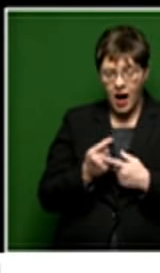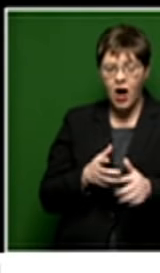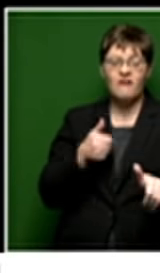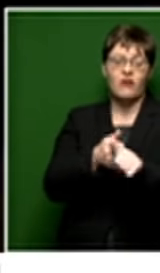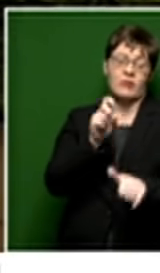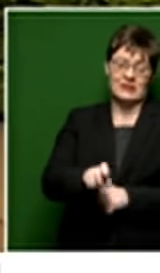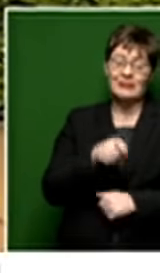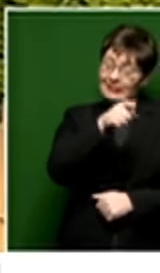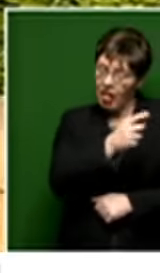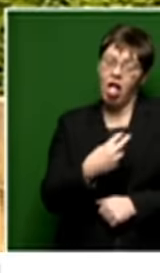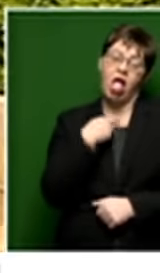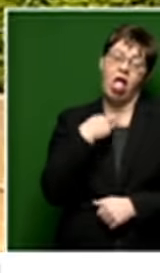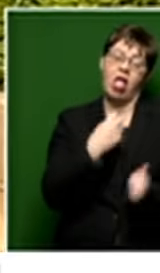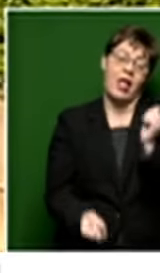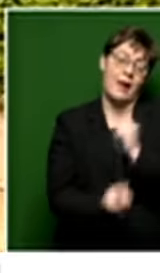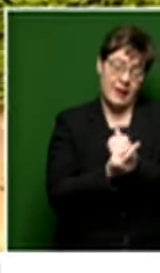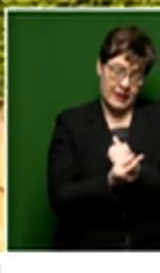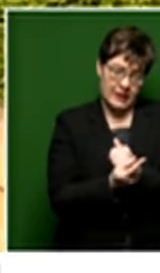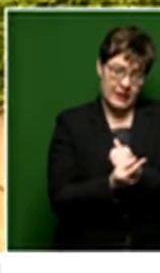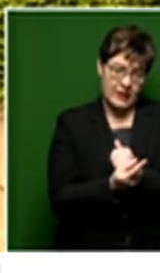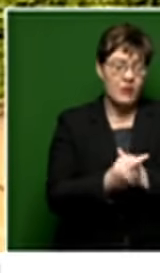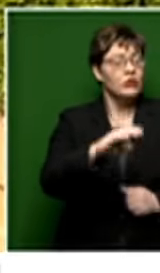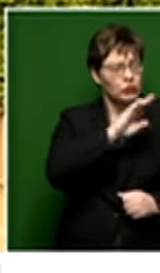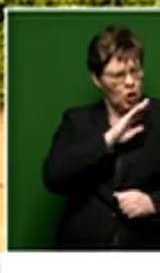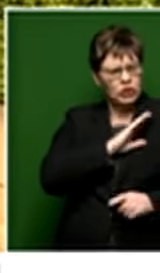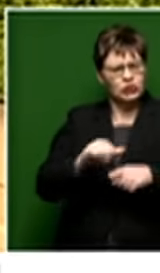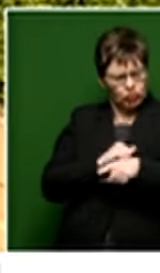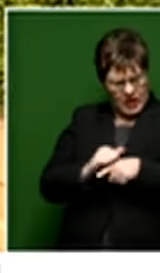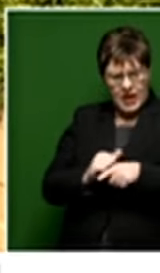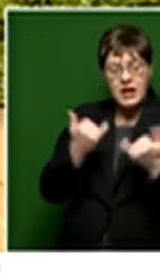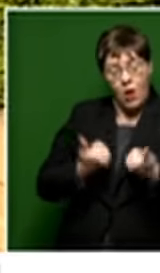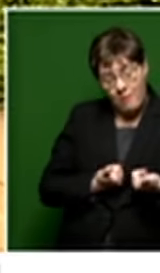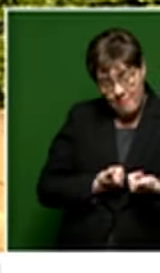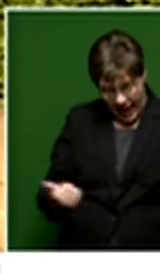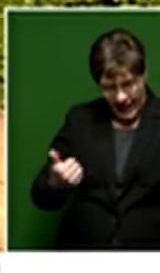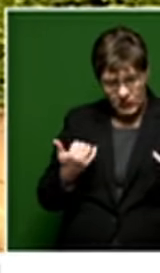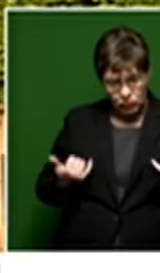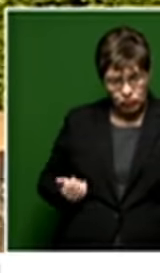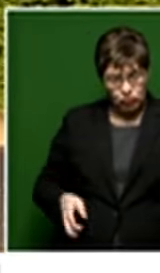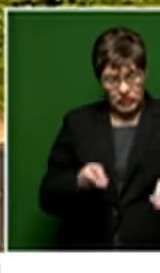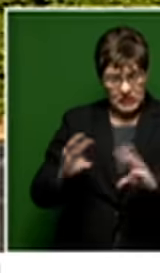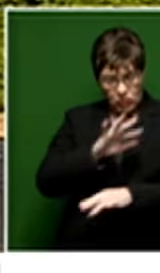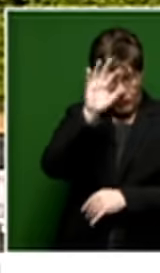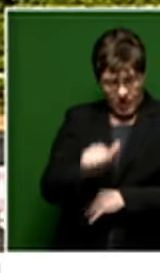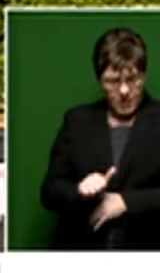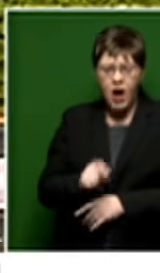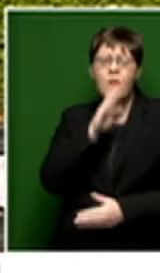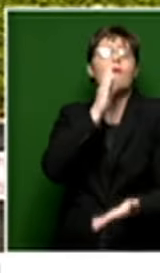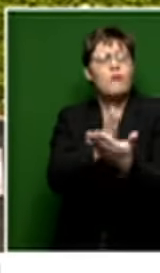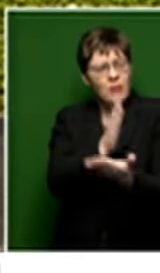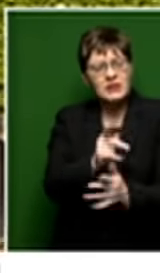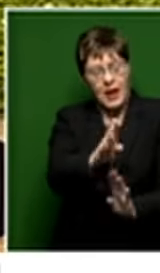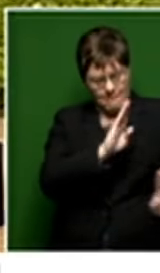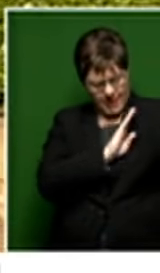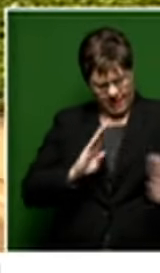of the unfortunate incidents, but as our soldiers are back on the street, I can assure the South Africans that our soldiers will